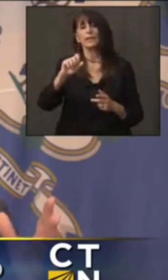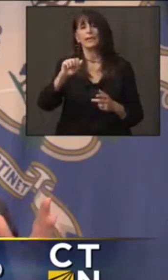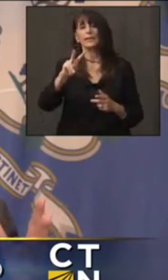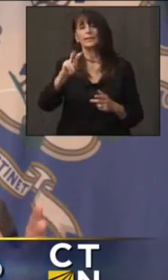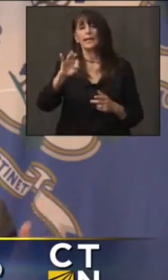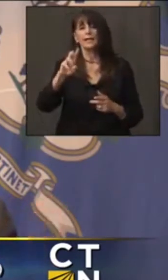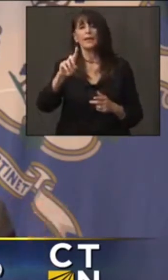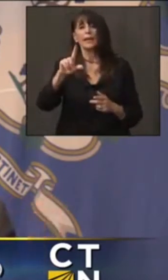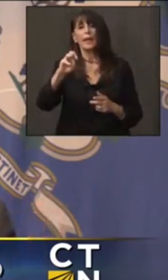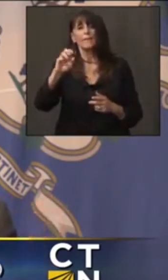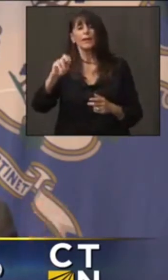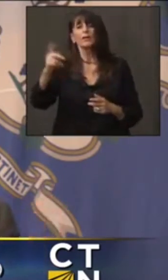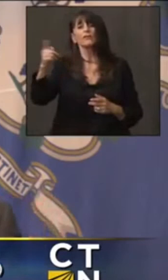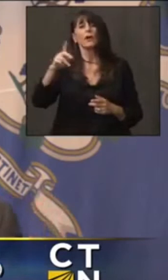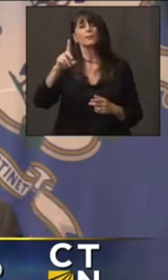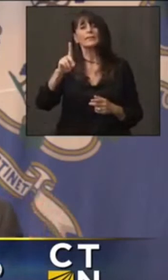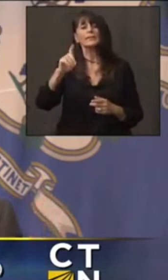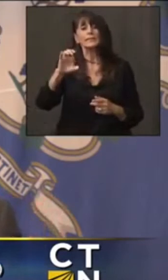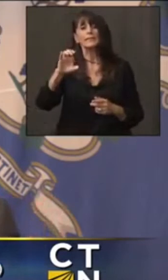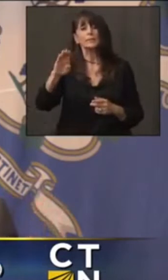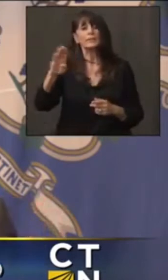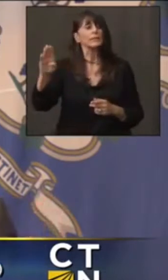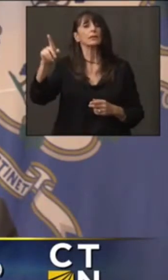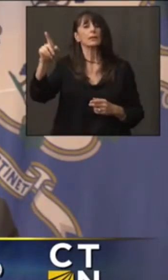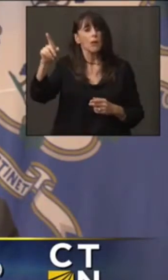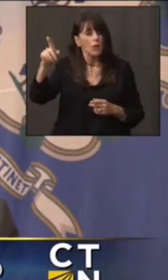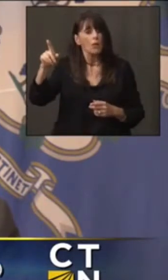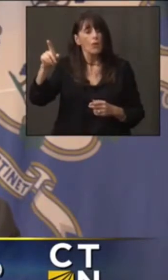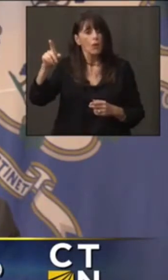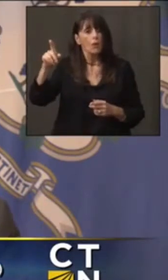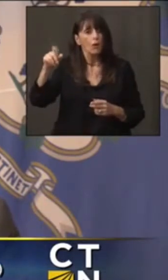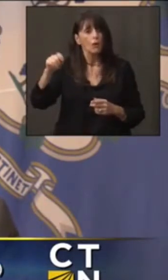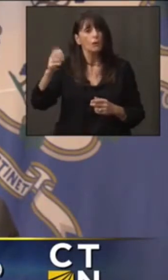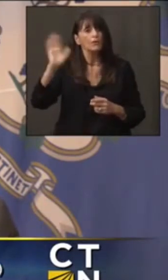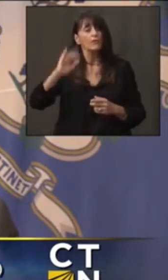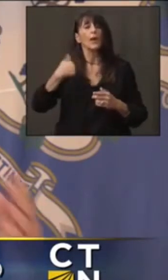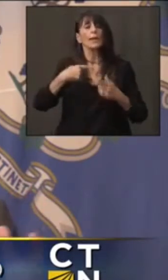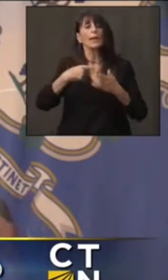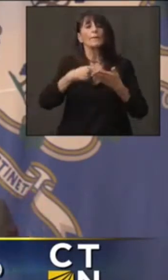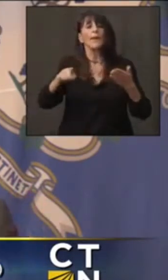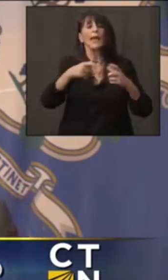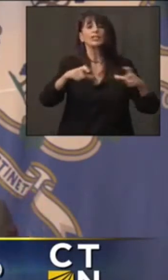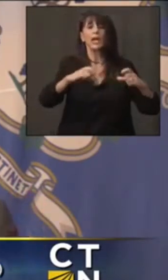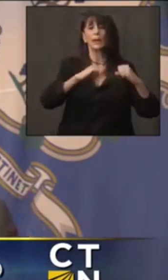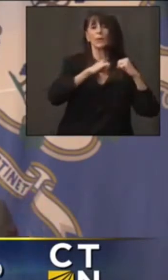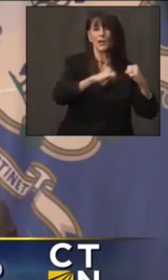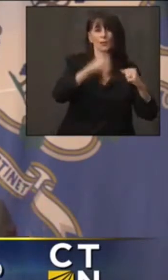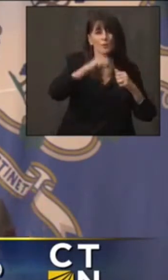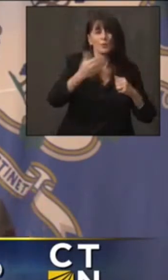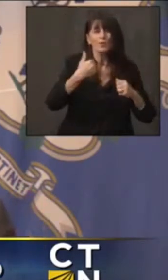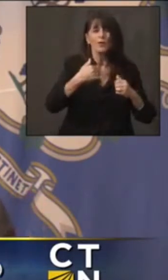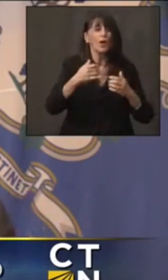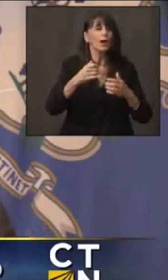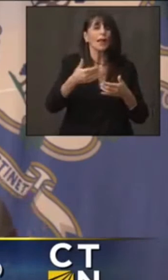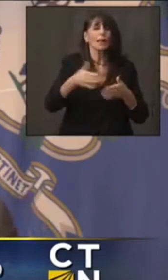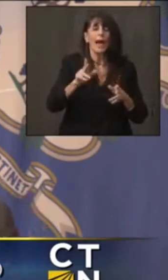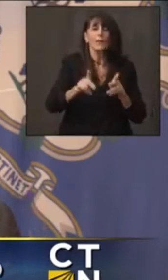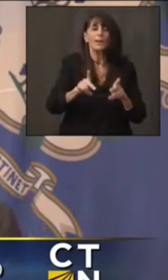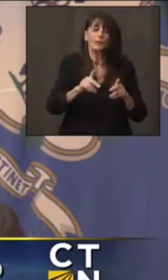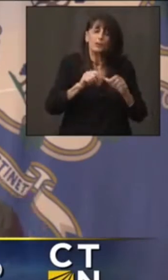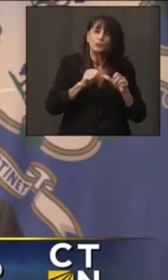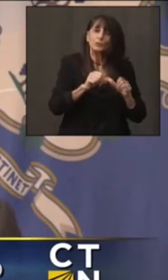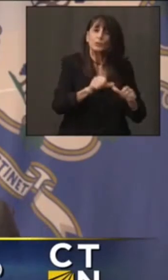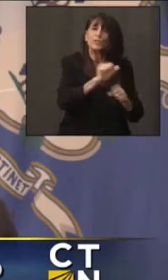over at DECD, we did well with the Paycheck Protection Program, keeping people in place, keeping their jobs